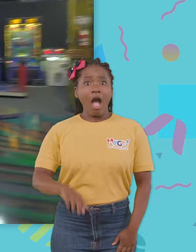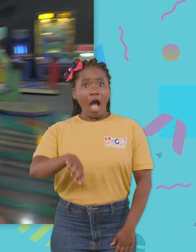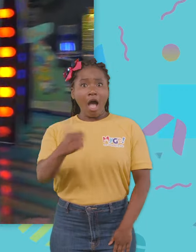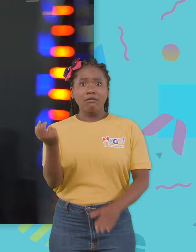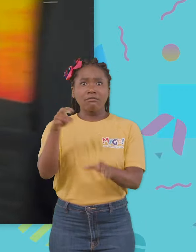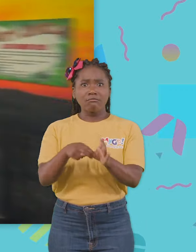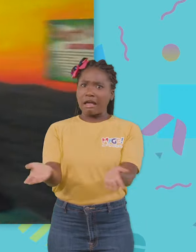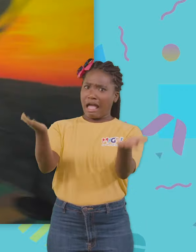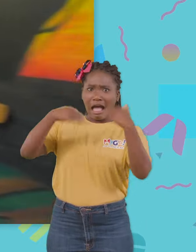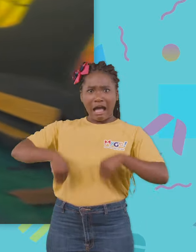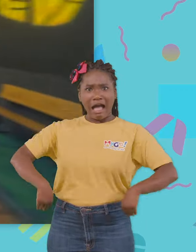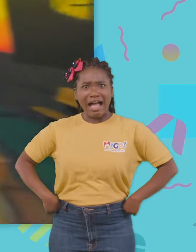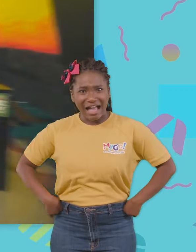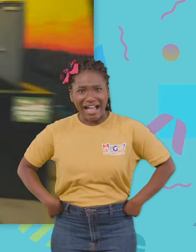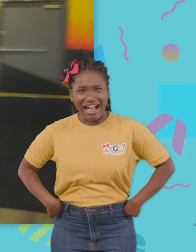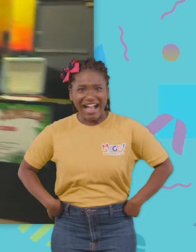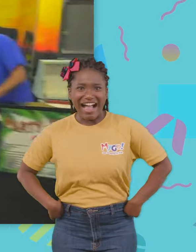Oh, another ride! Come on!